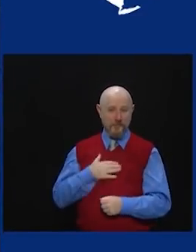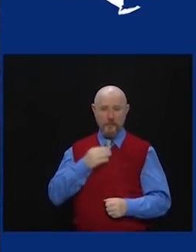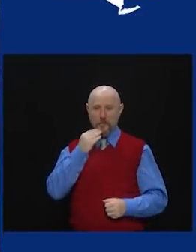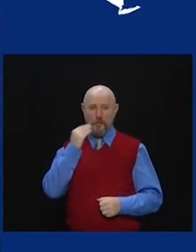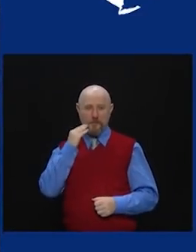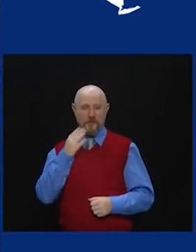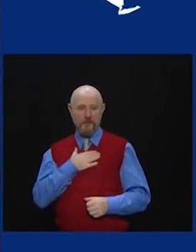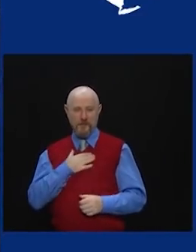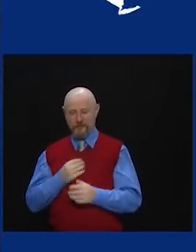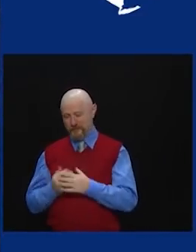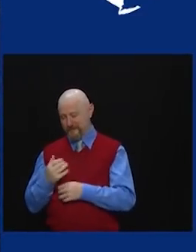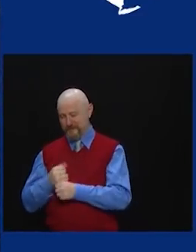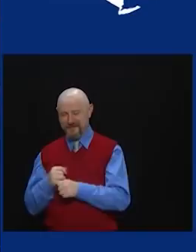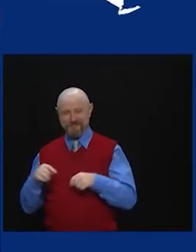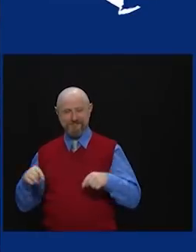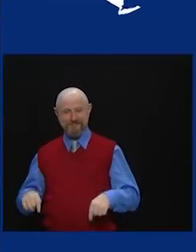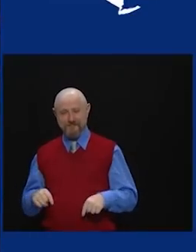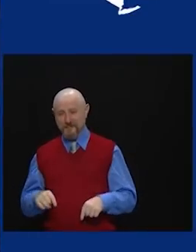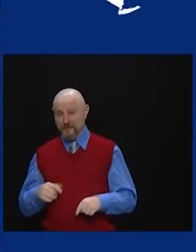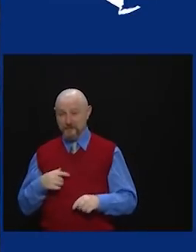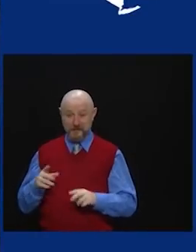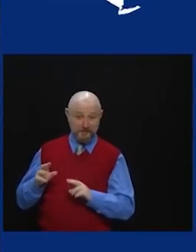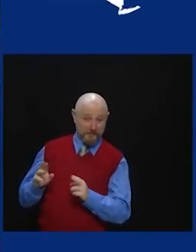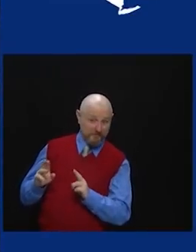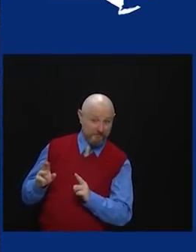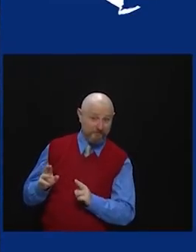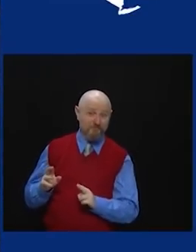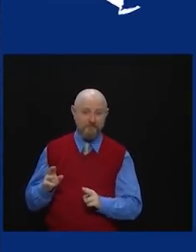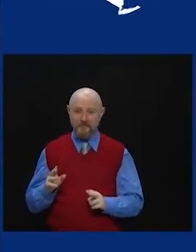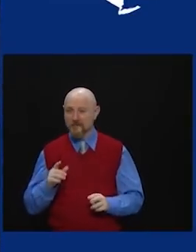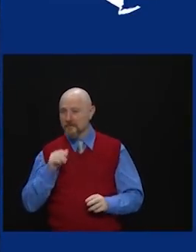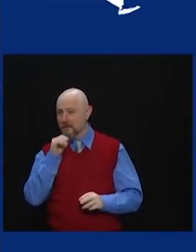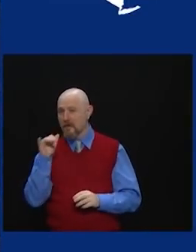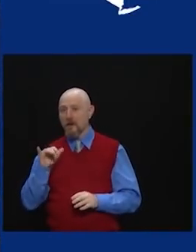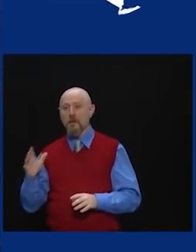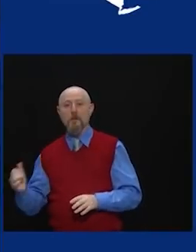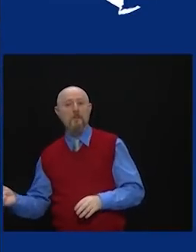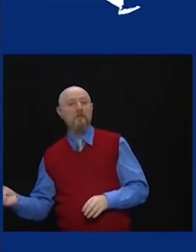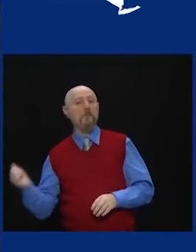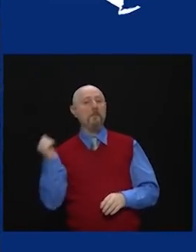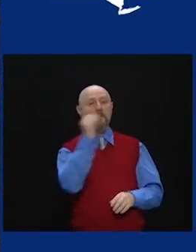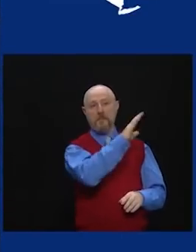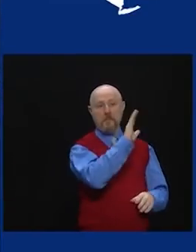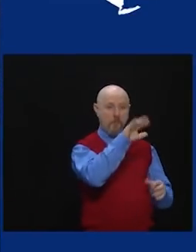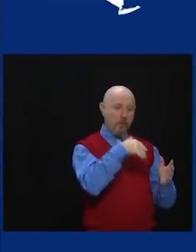the allocations are not going to the federal government. So I've talked to the CEO, we've talked to their team